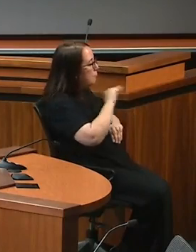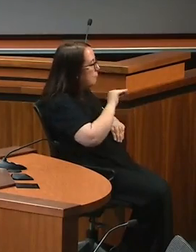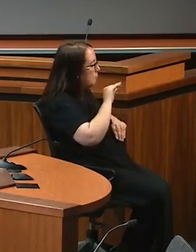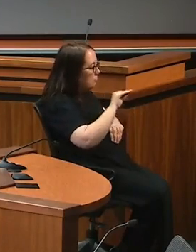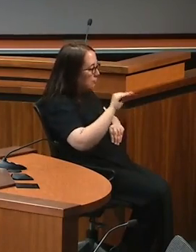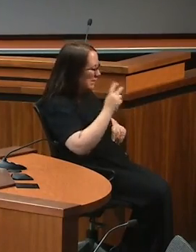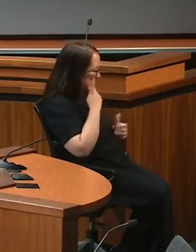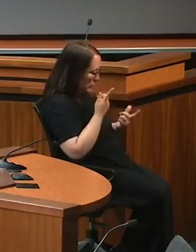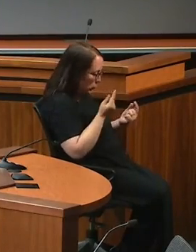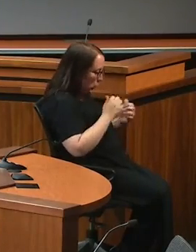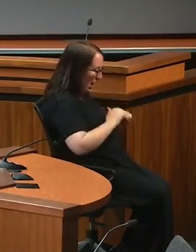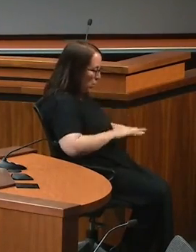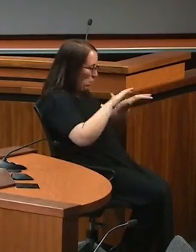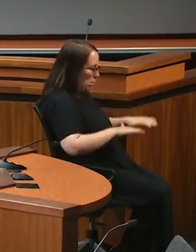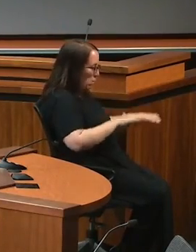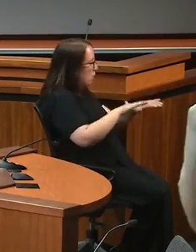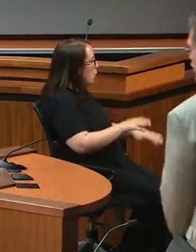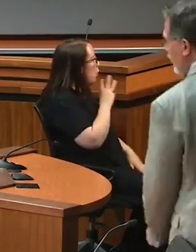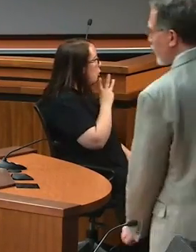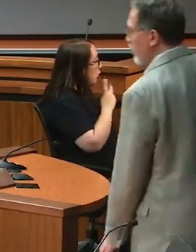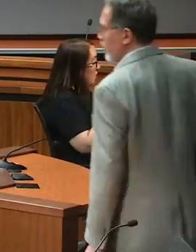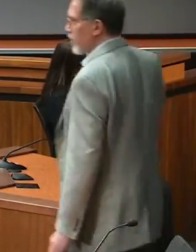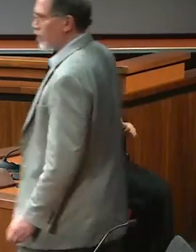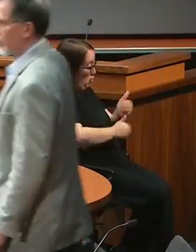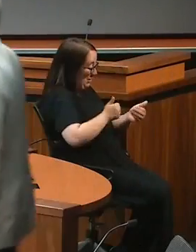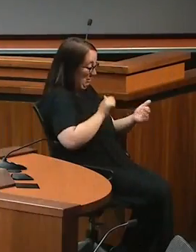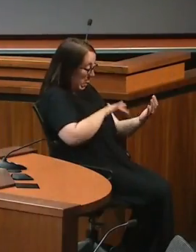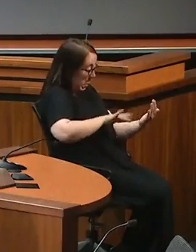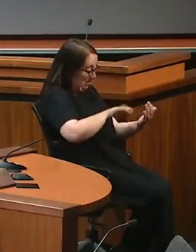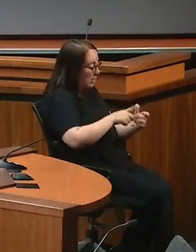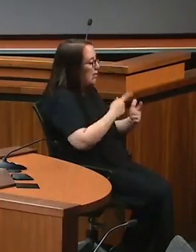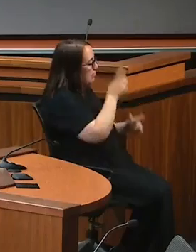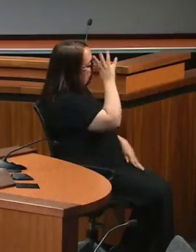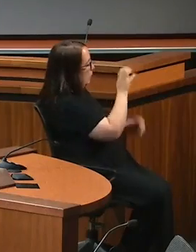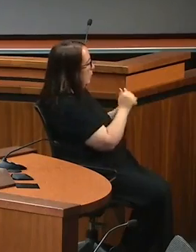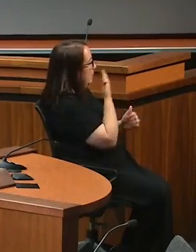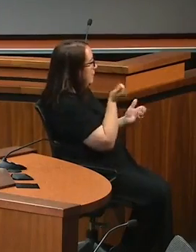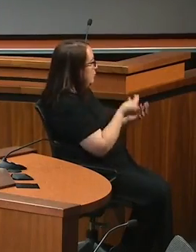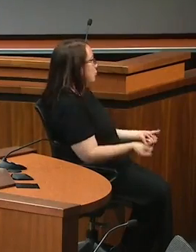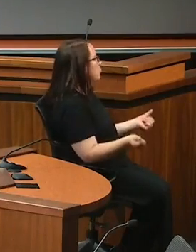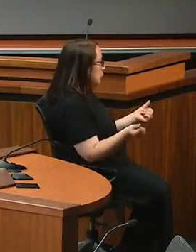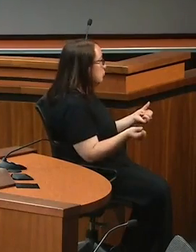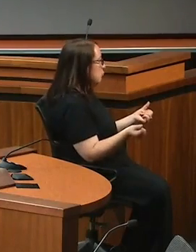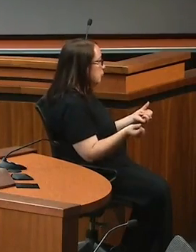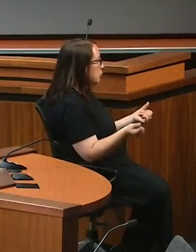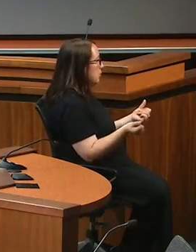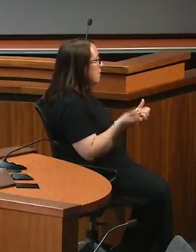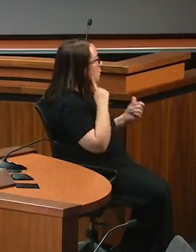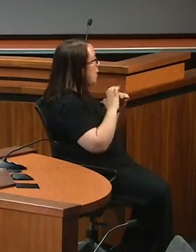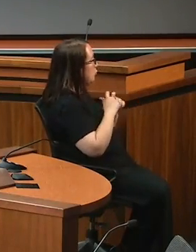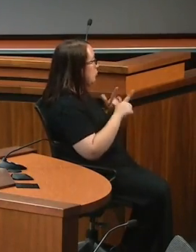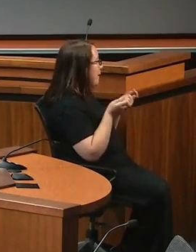how the streams would react. And hopefully out of that process, we would come up with the best solutions to how to manage